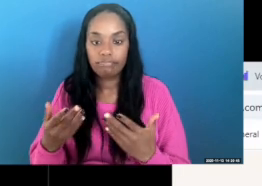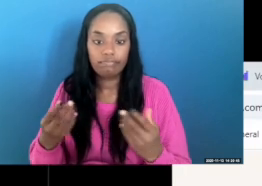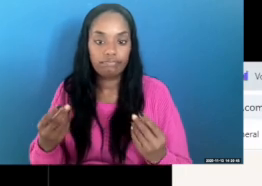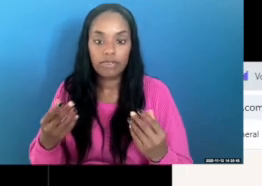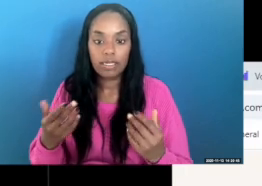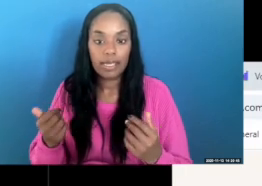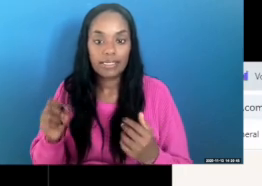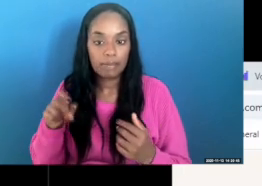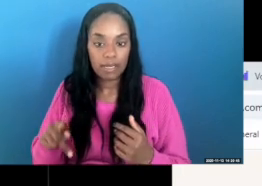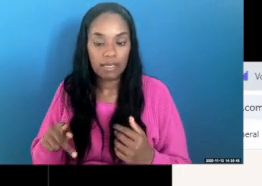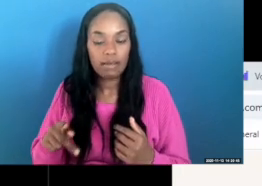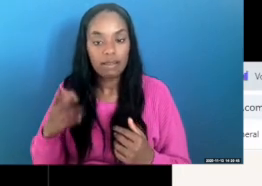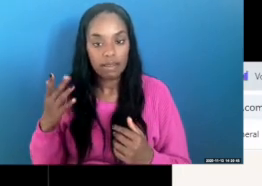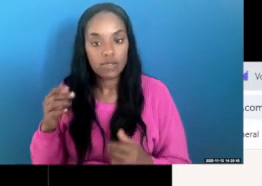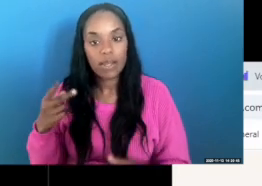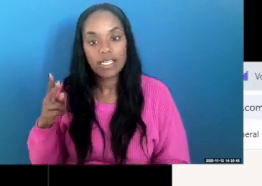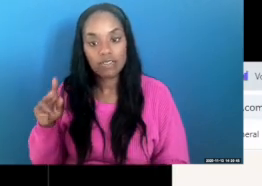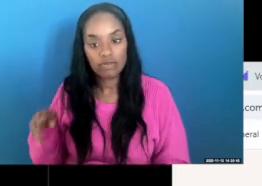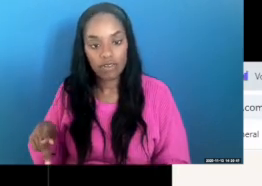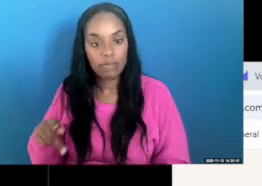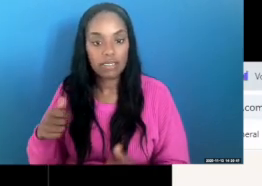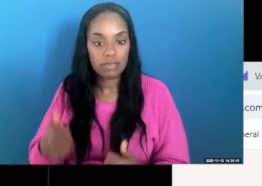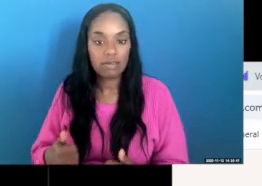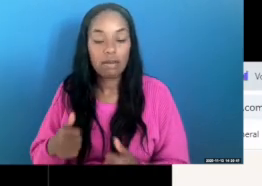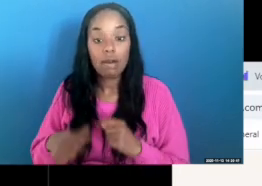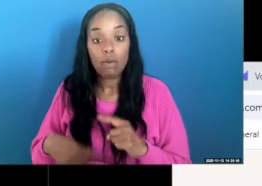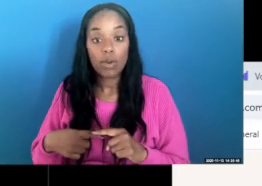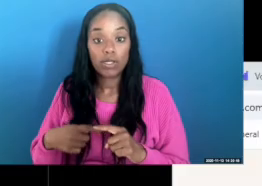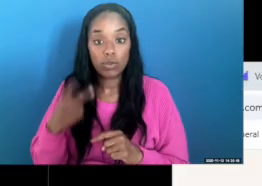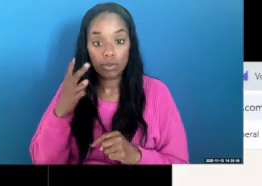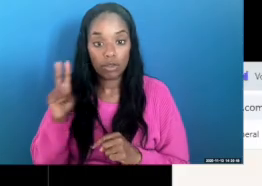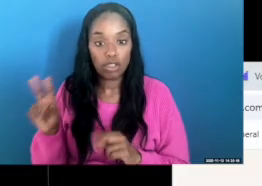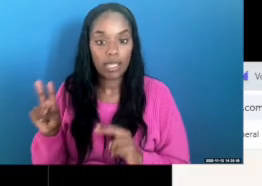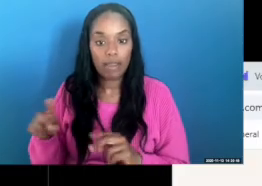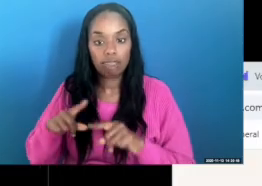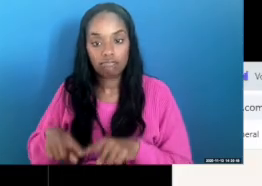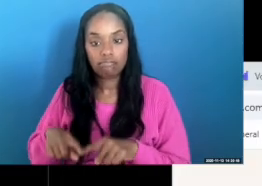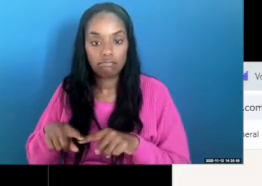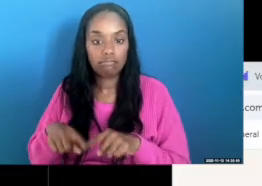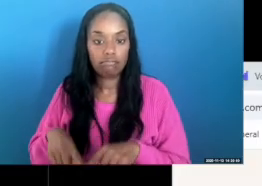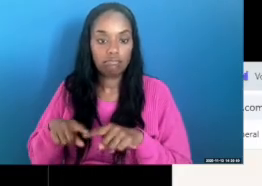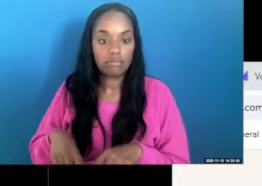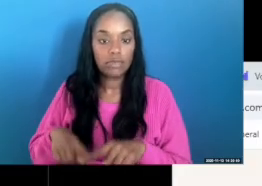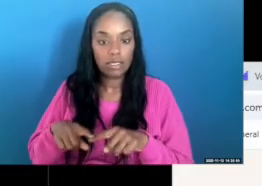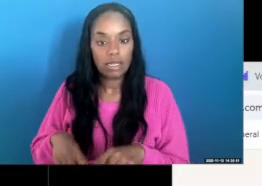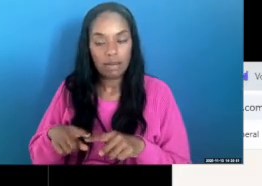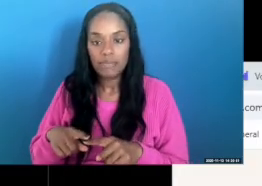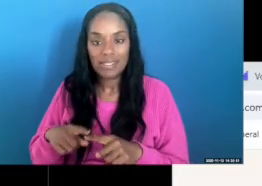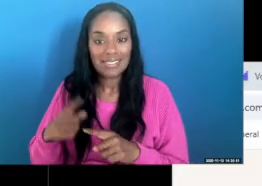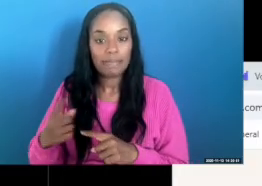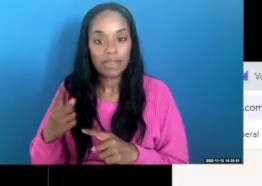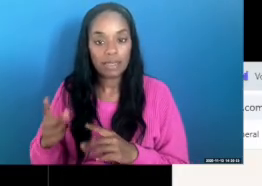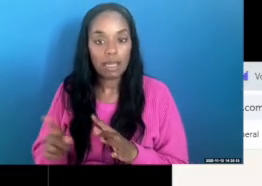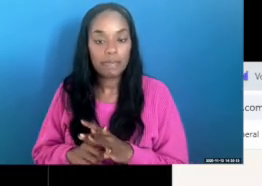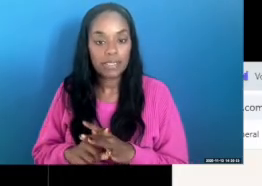Infrastructure. I think when you're looking at any incentive programs, historically, the issue has always been getting the money out the door as quickly as possible,